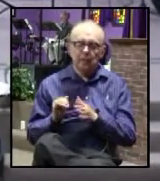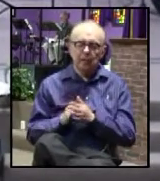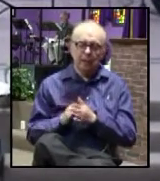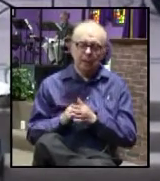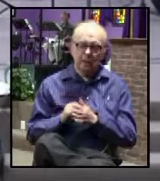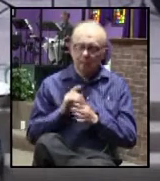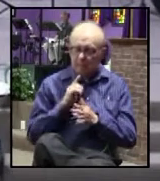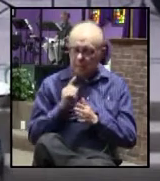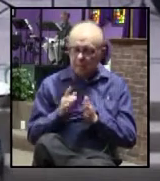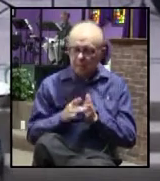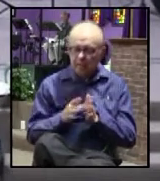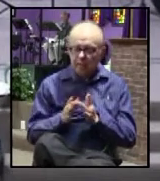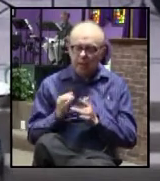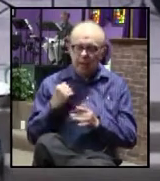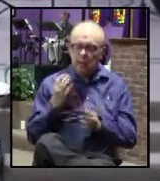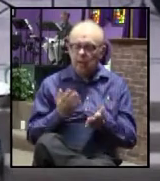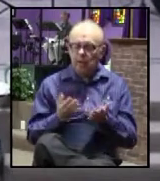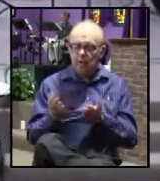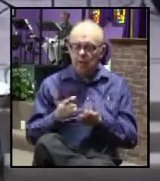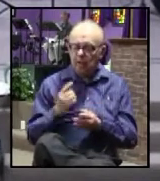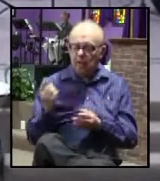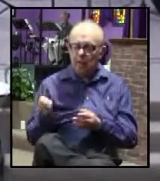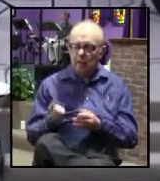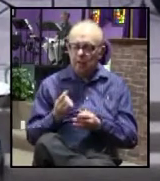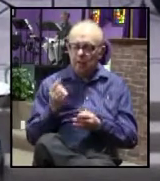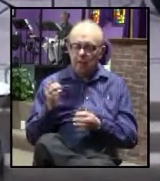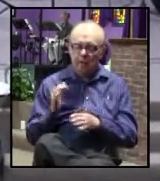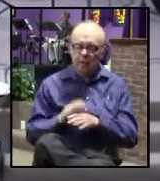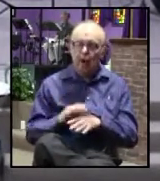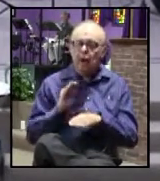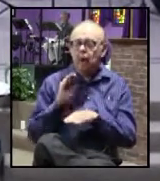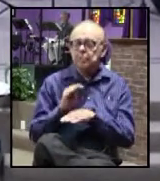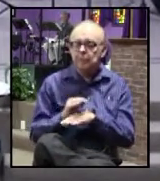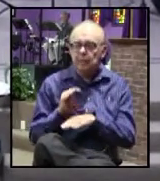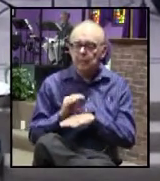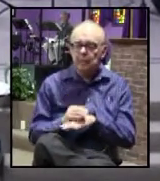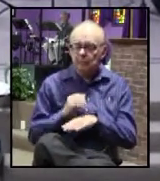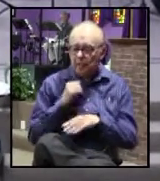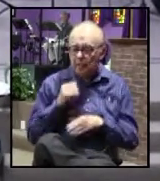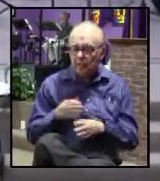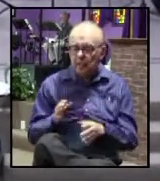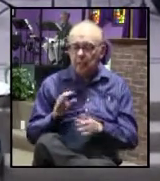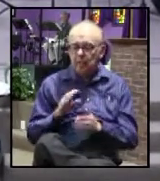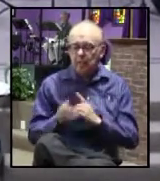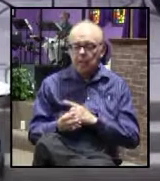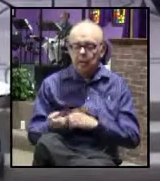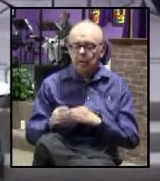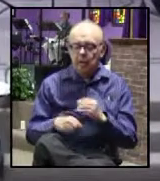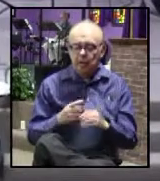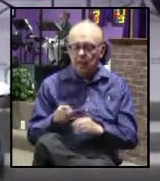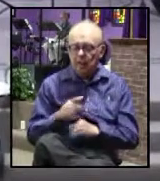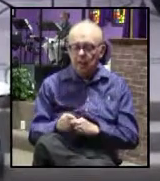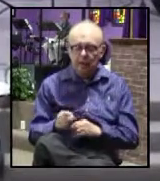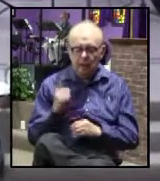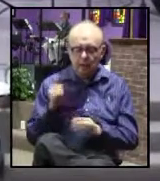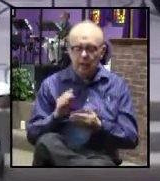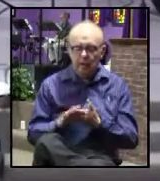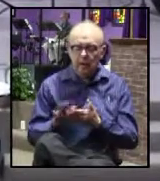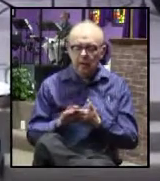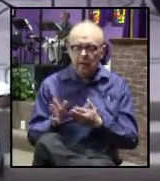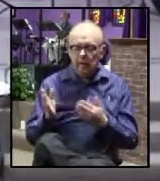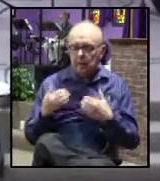That is the Jesus that we serve. Always on mission. Not letting the circumstances around him or the excuses